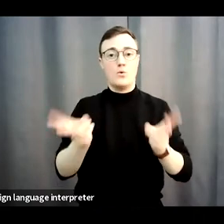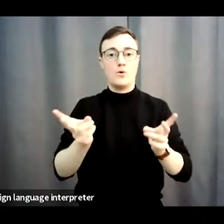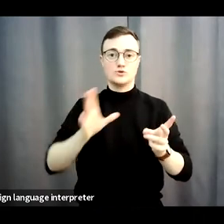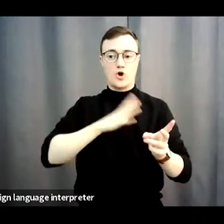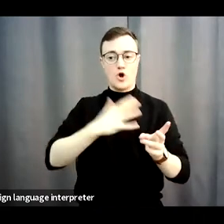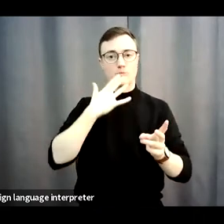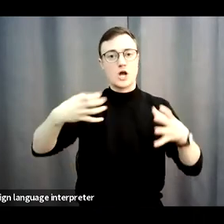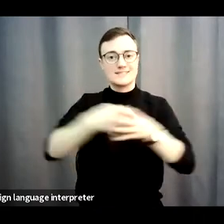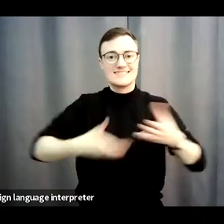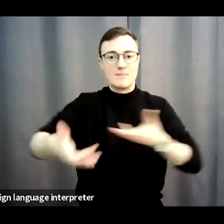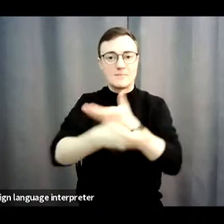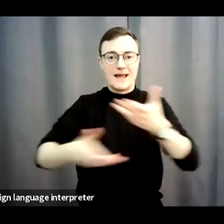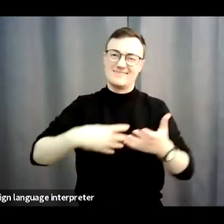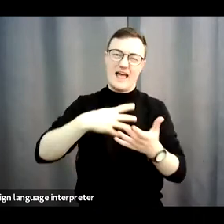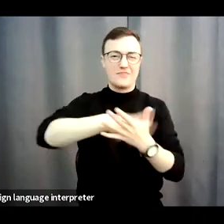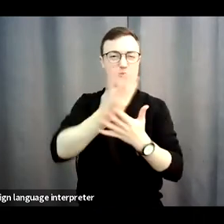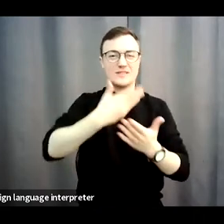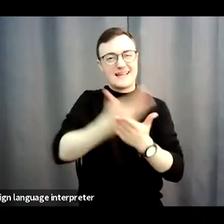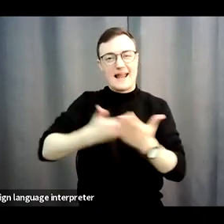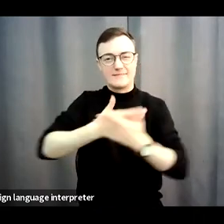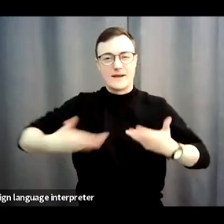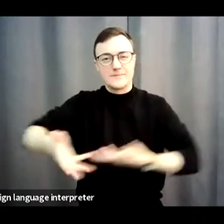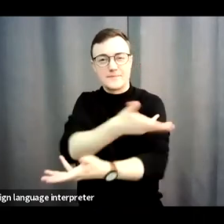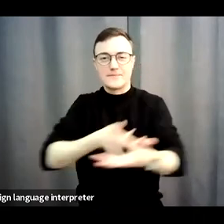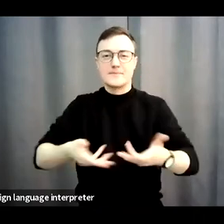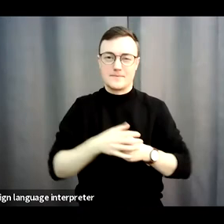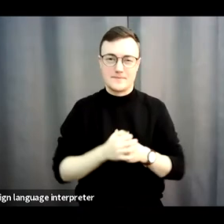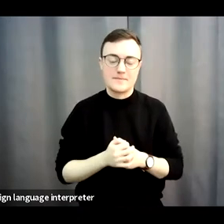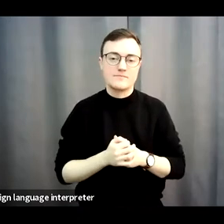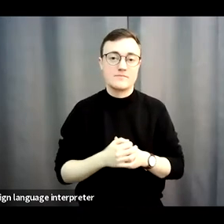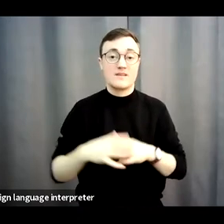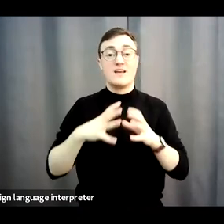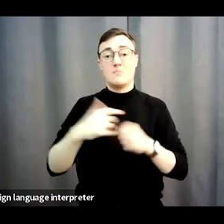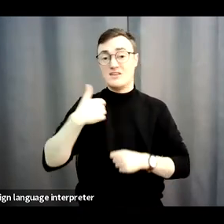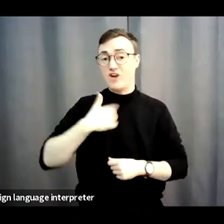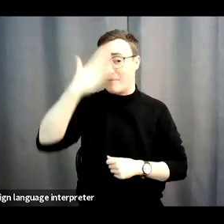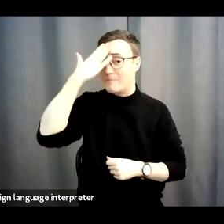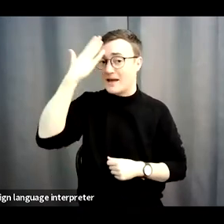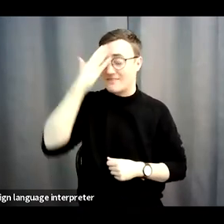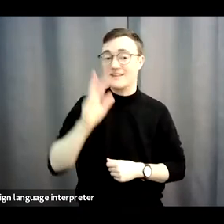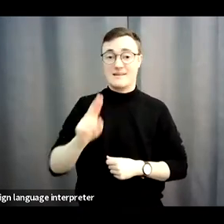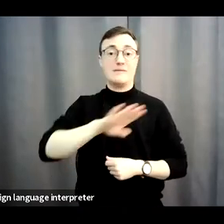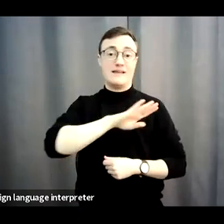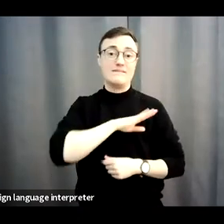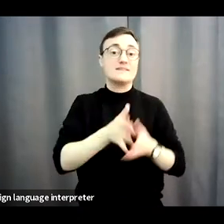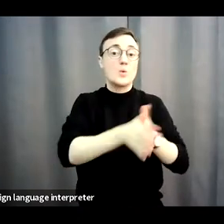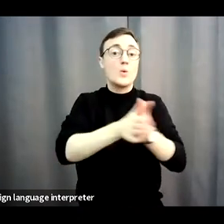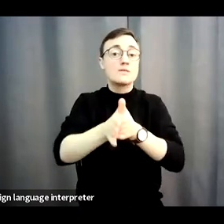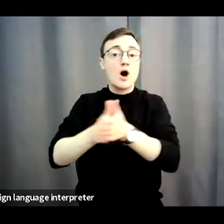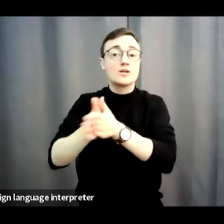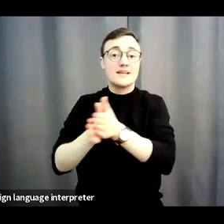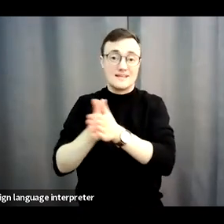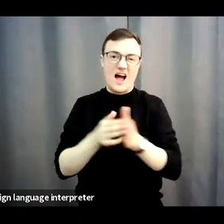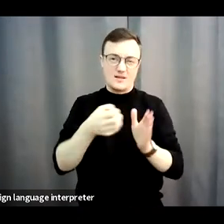exchange. That said, I'm fully aware of the challenge that the pandemic has